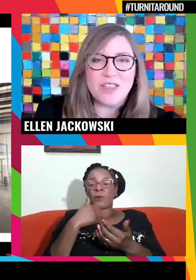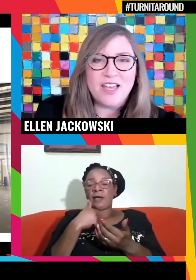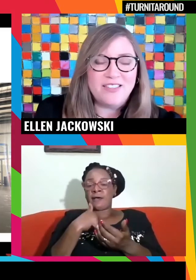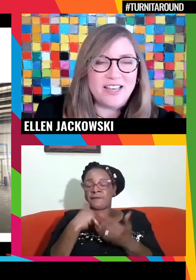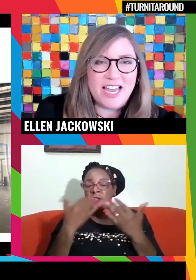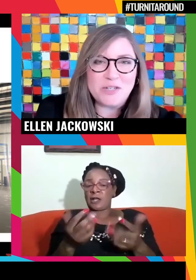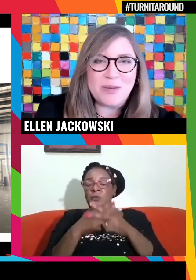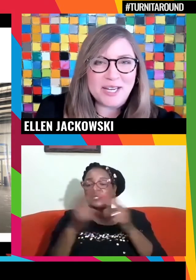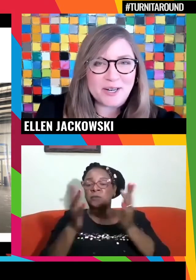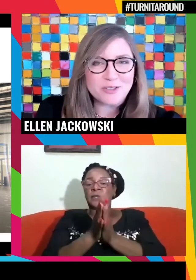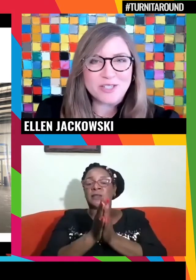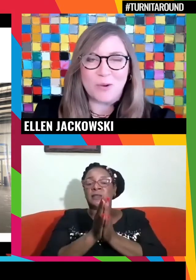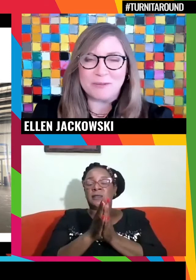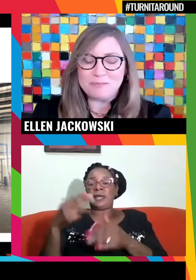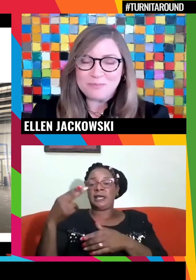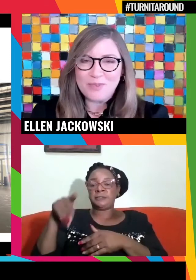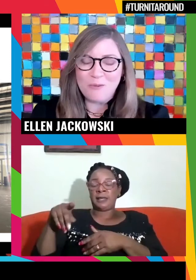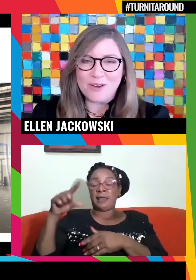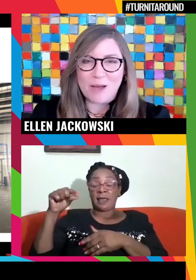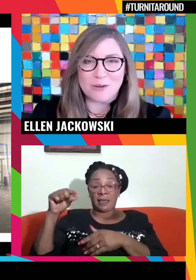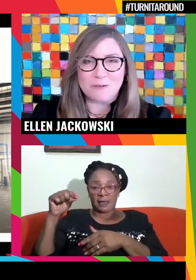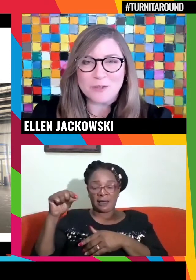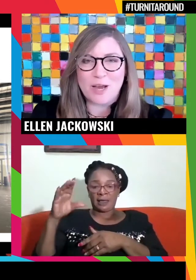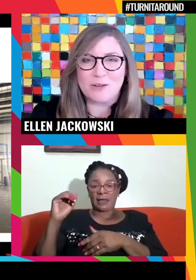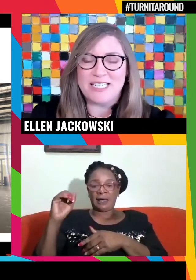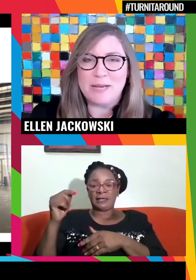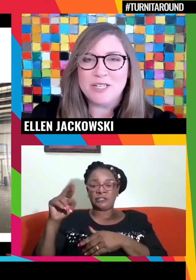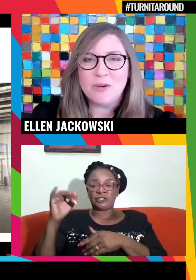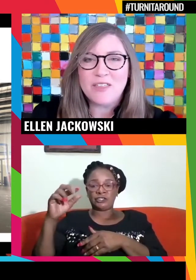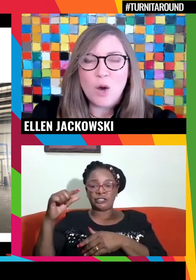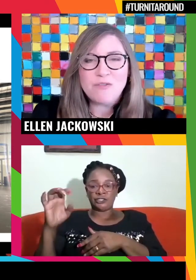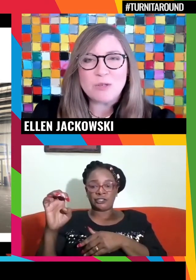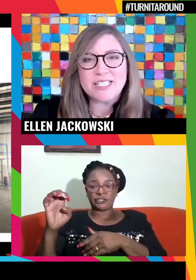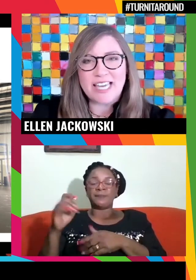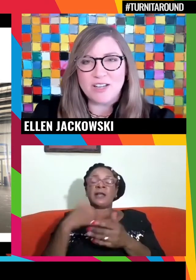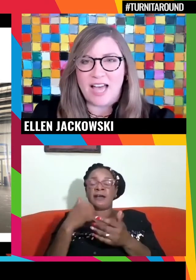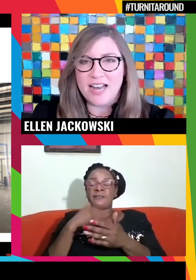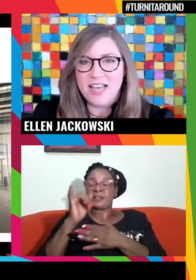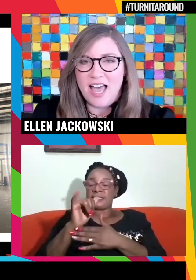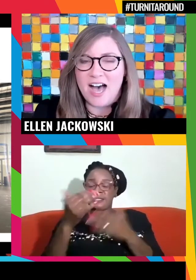starting with the HP ink cartridge, where that was our first product we attempted it with. We've now